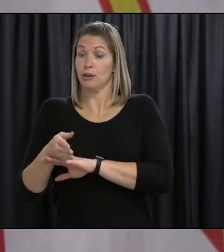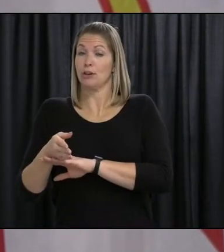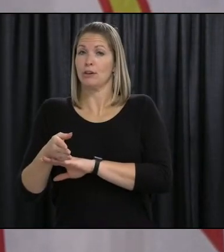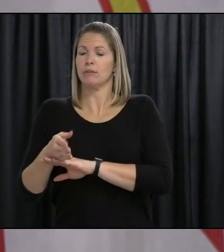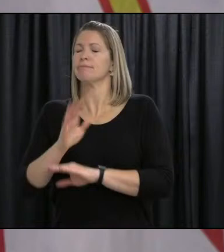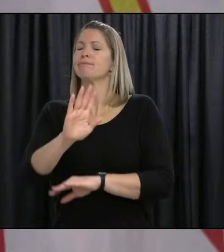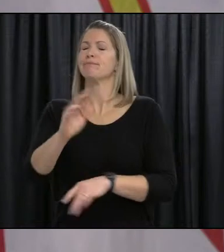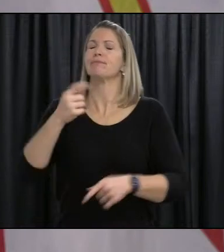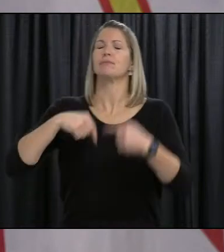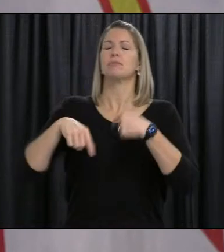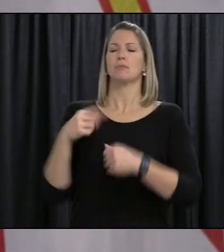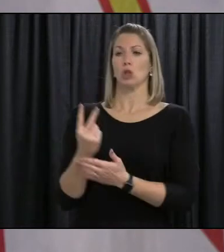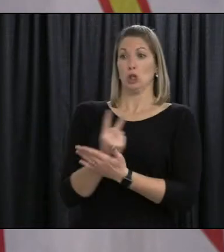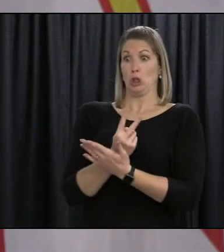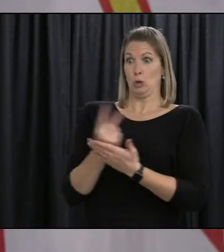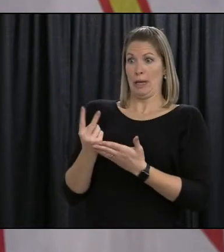a